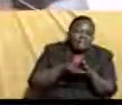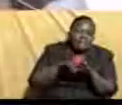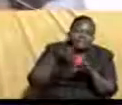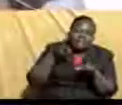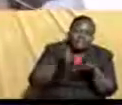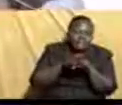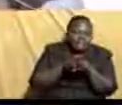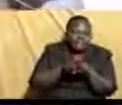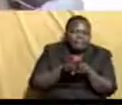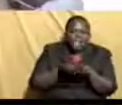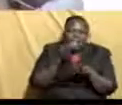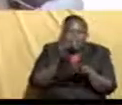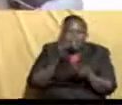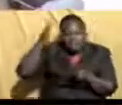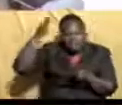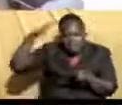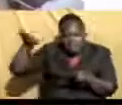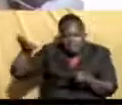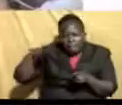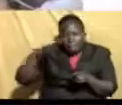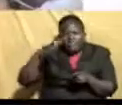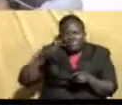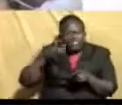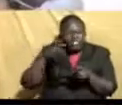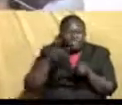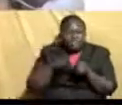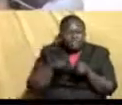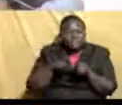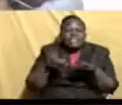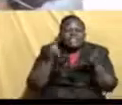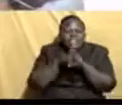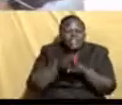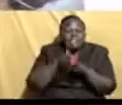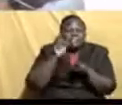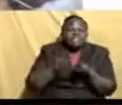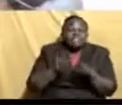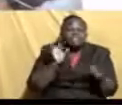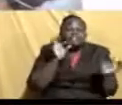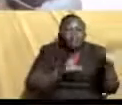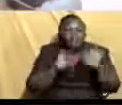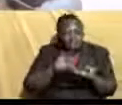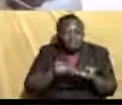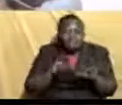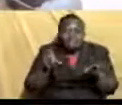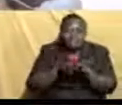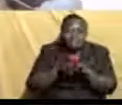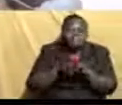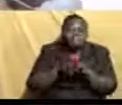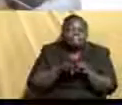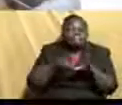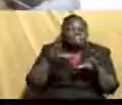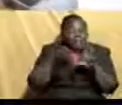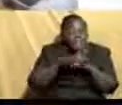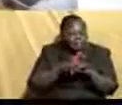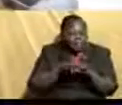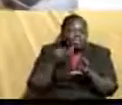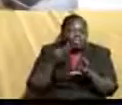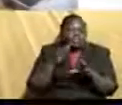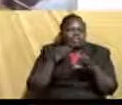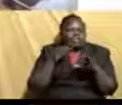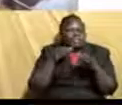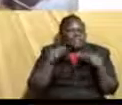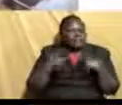it. So that even if parliament were to veto it, it will still go to a referendum, which is again participation of the people. That tells you